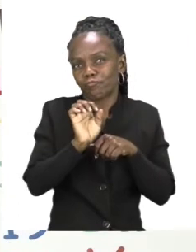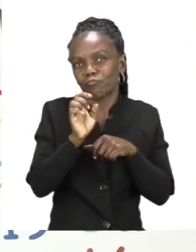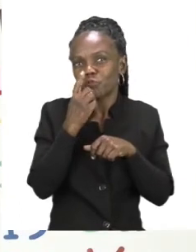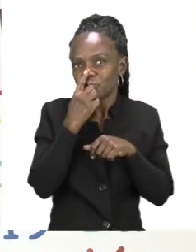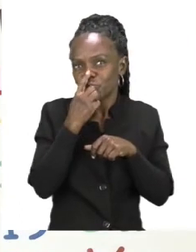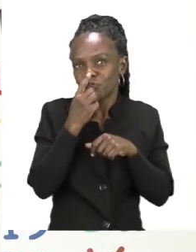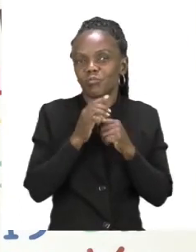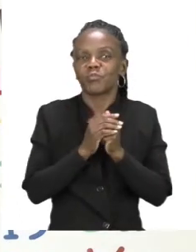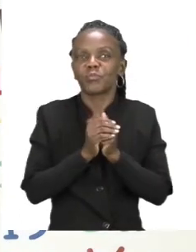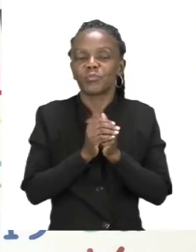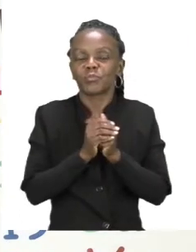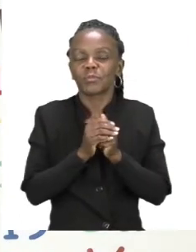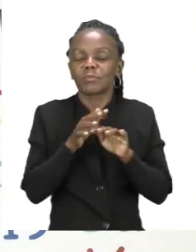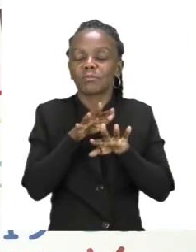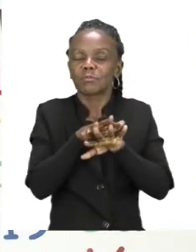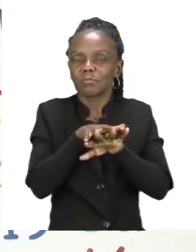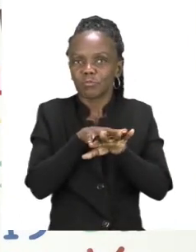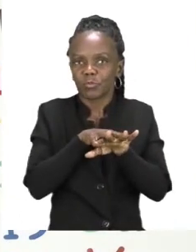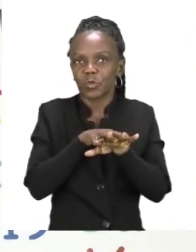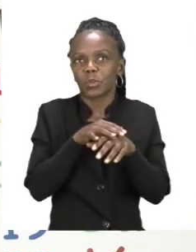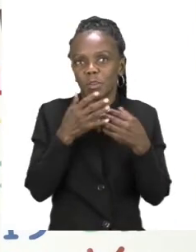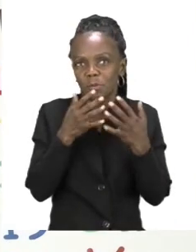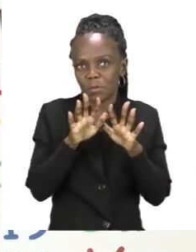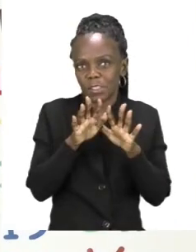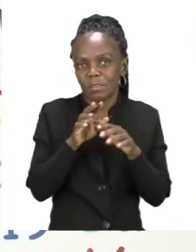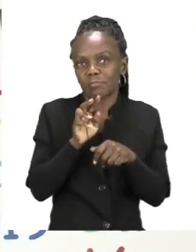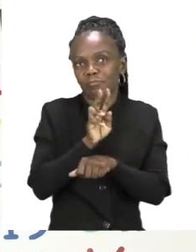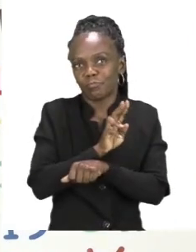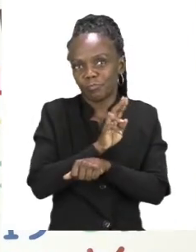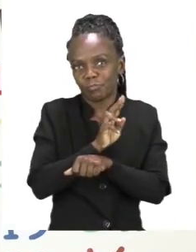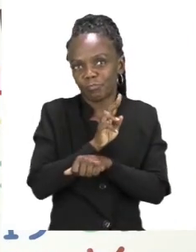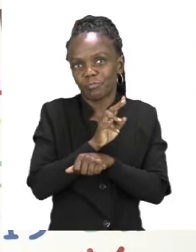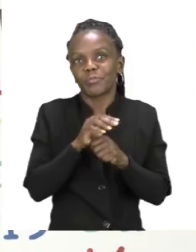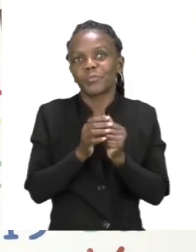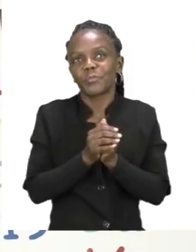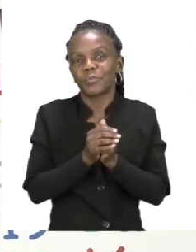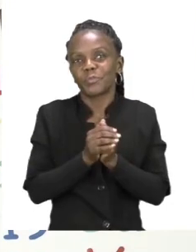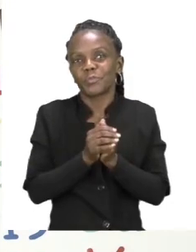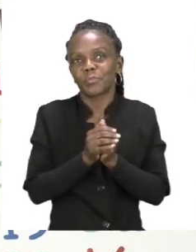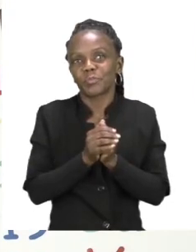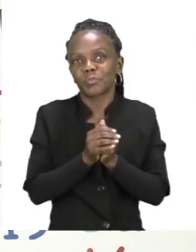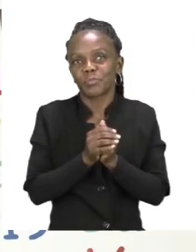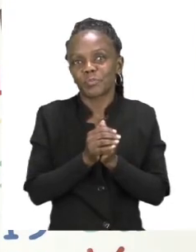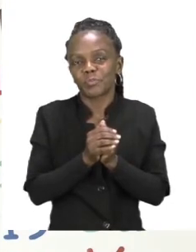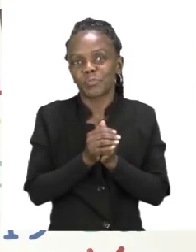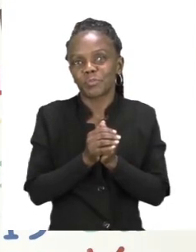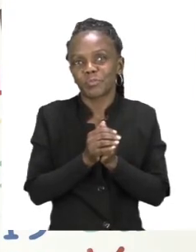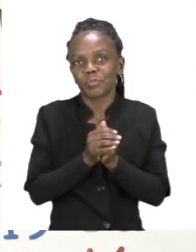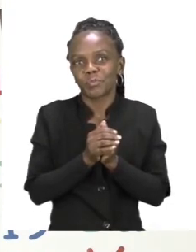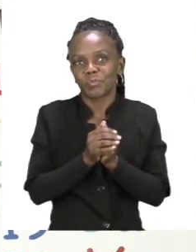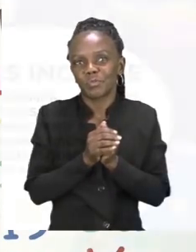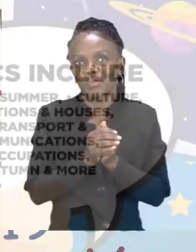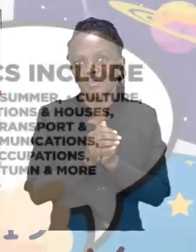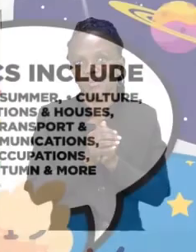time and I will see you just now when you are done with your exercise. We'll be back after this